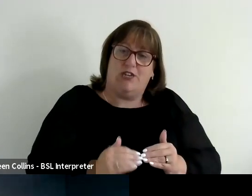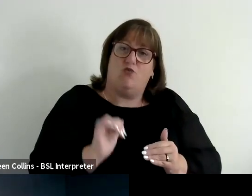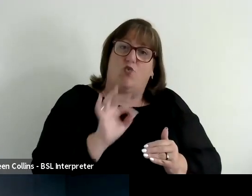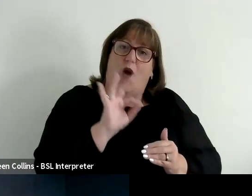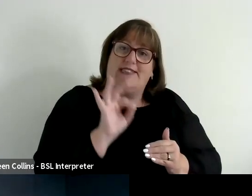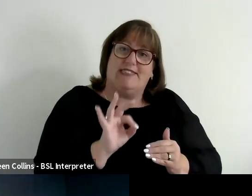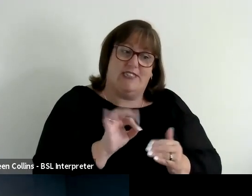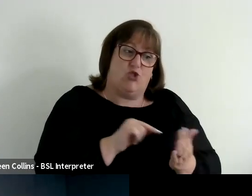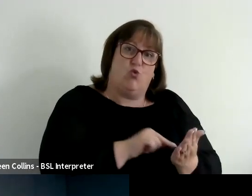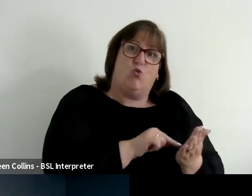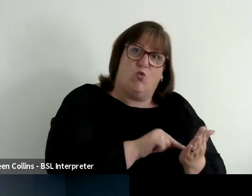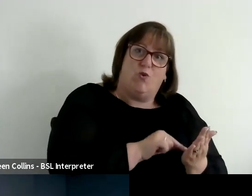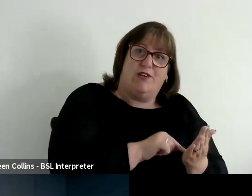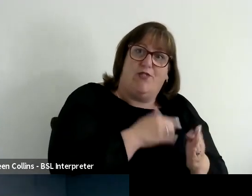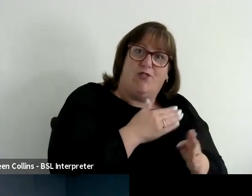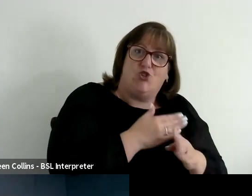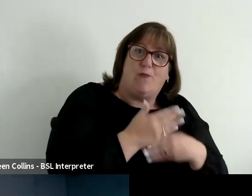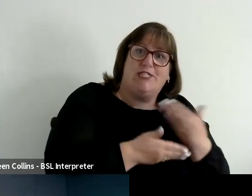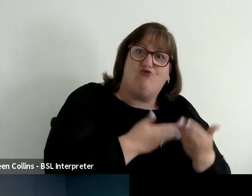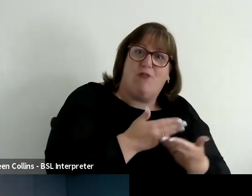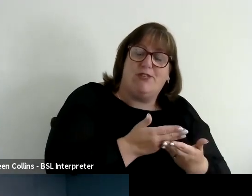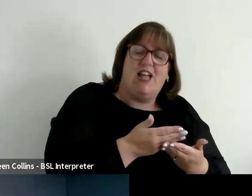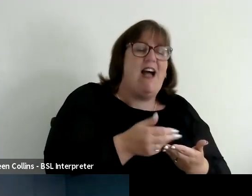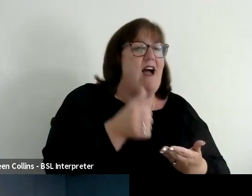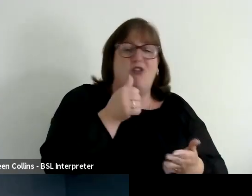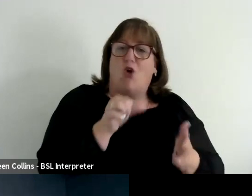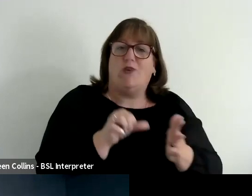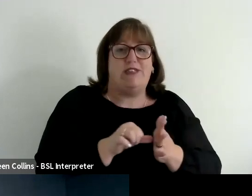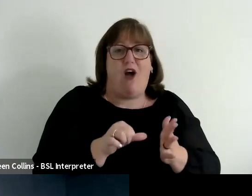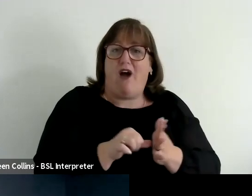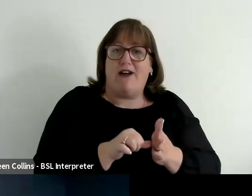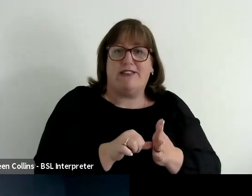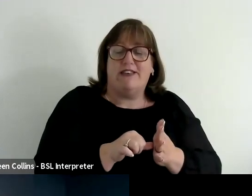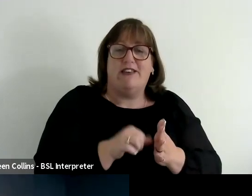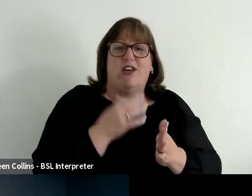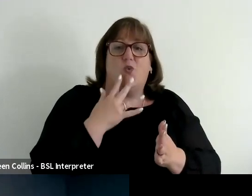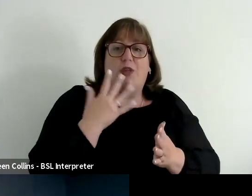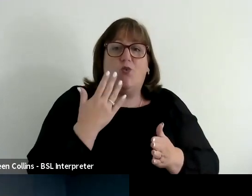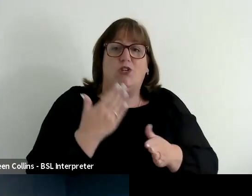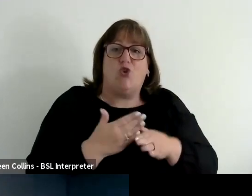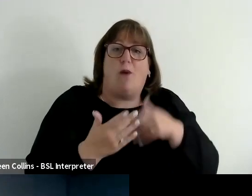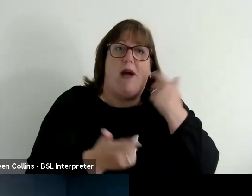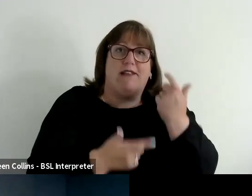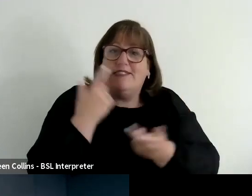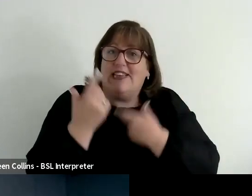know it's really hard when you're job hunting, and I've done it myself. You're uploading your CV, and